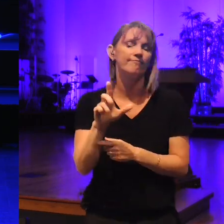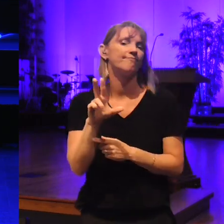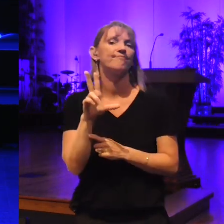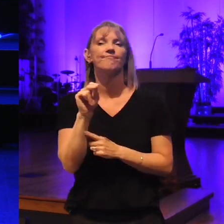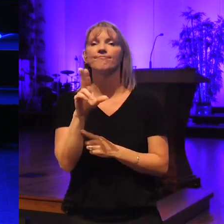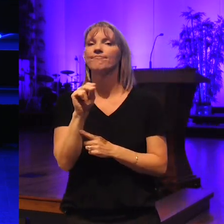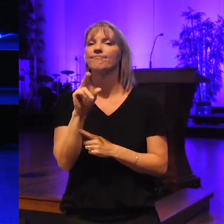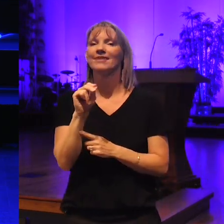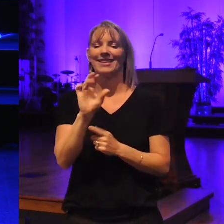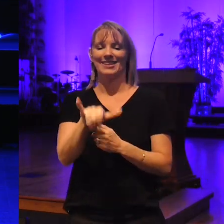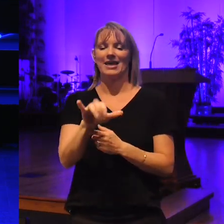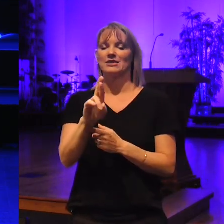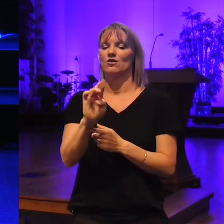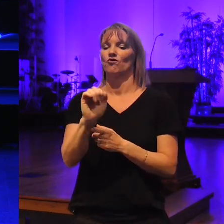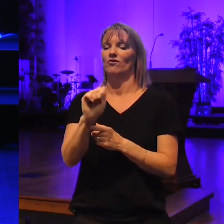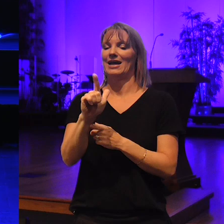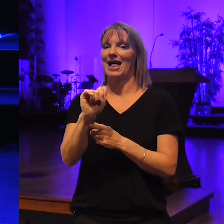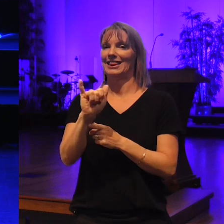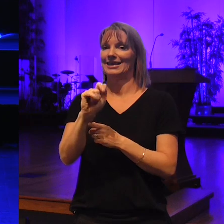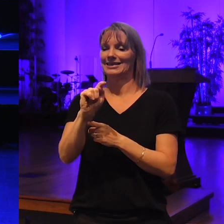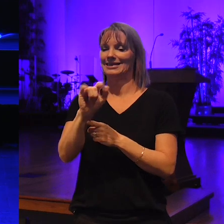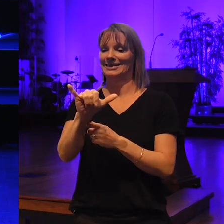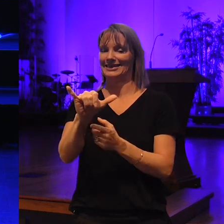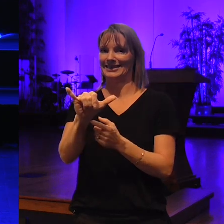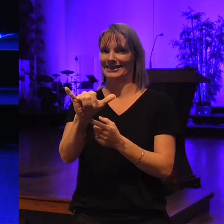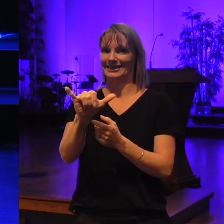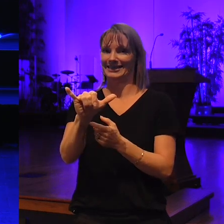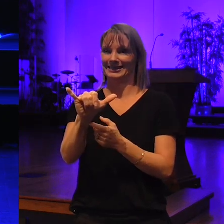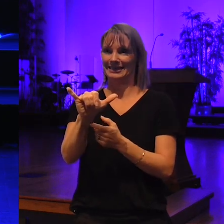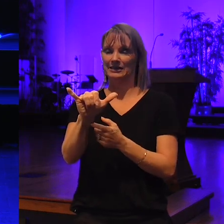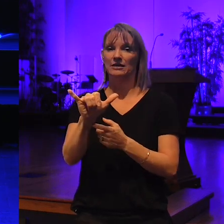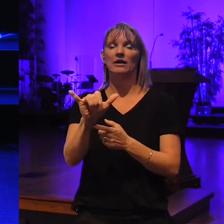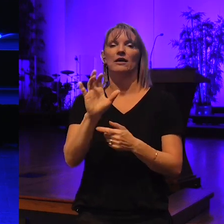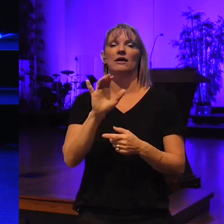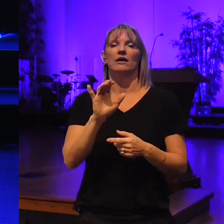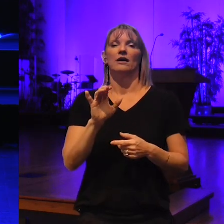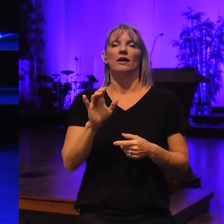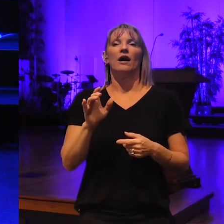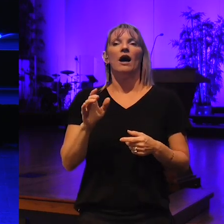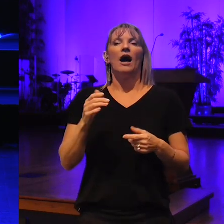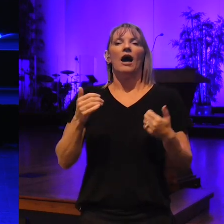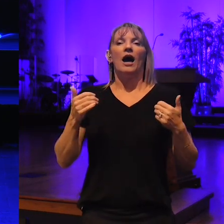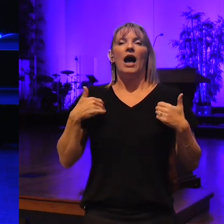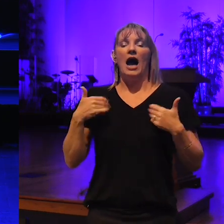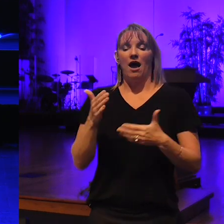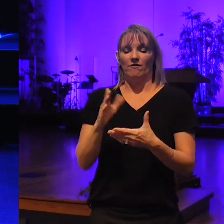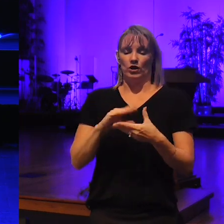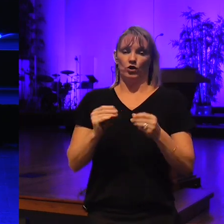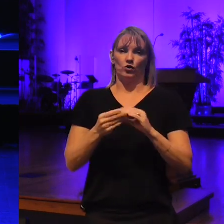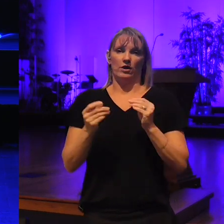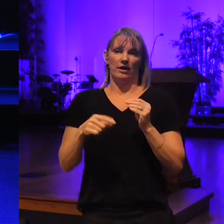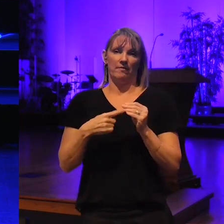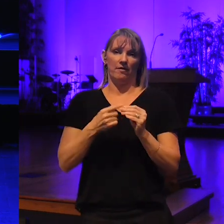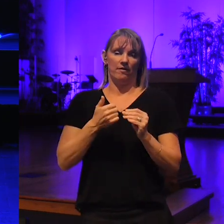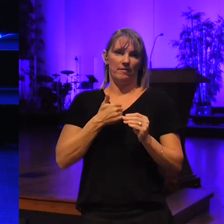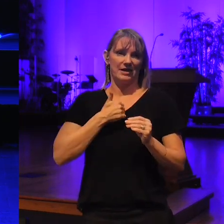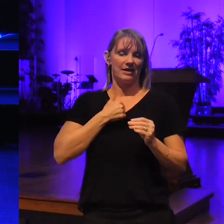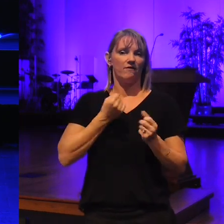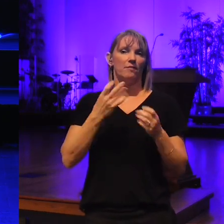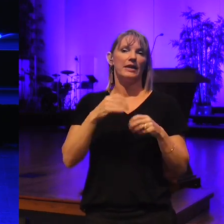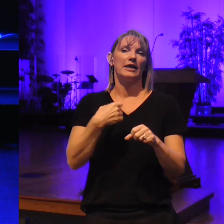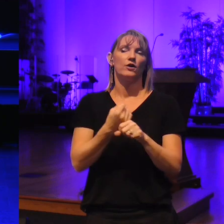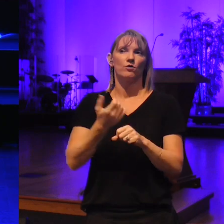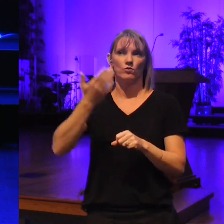is reality. It is that spiritual light. And I share a little story upon myself. Many years ago,